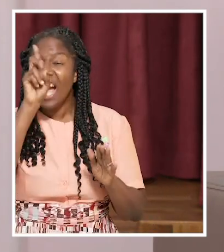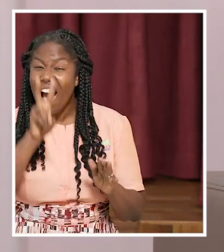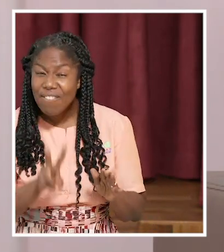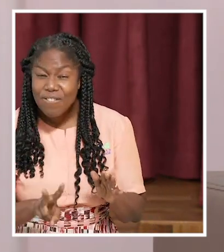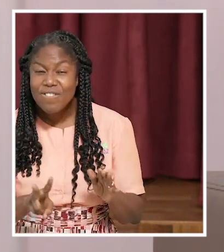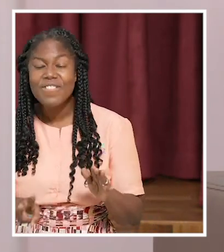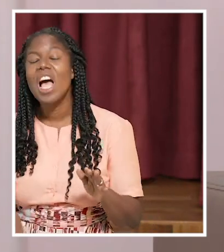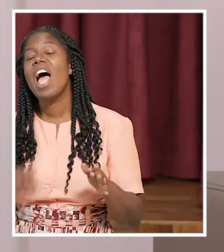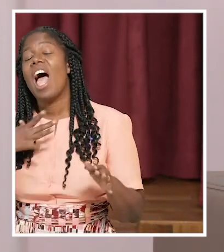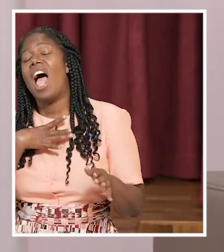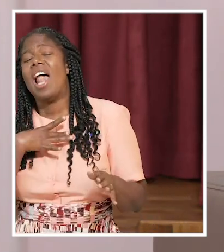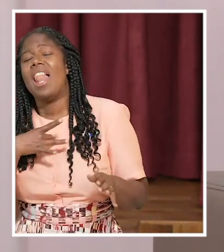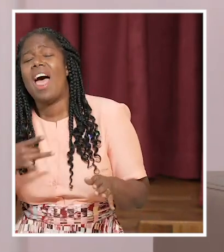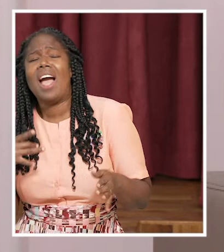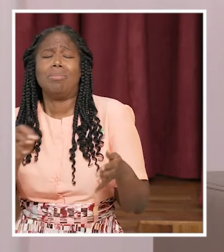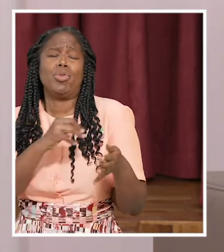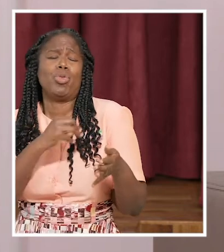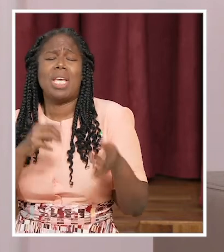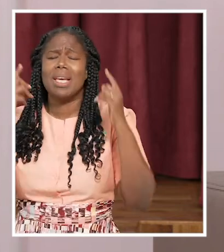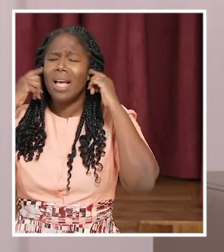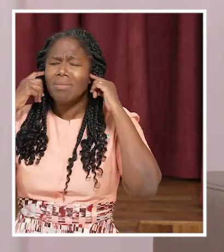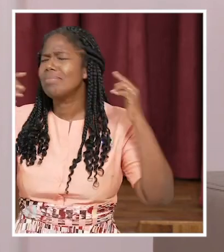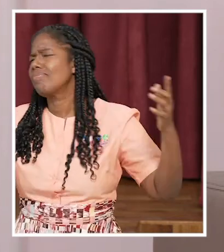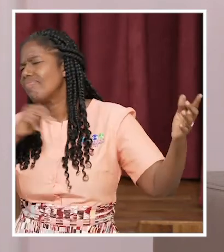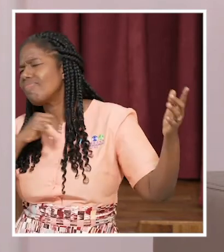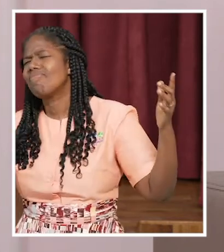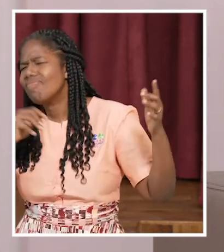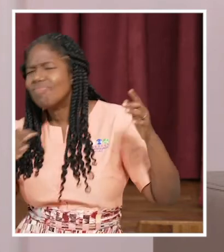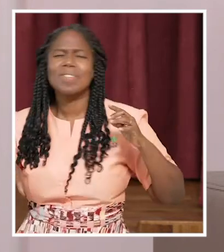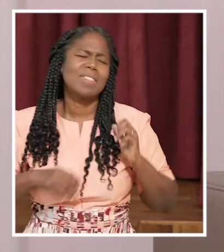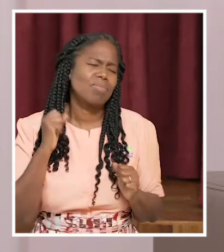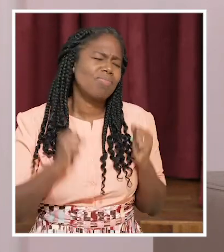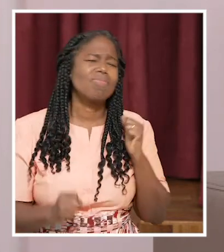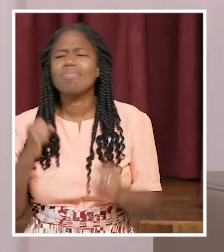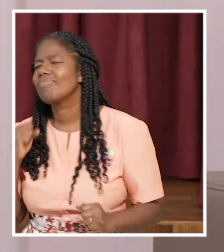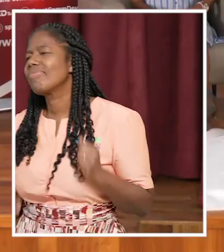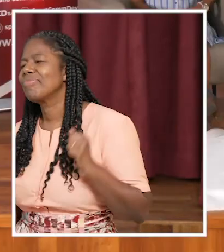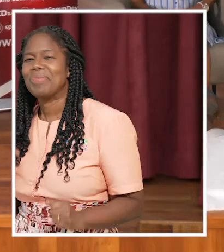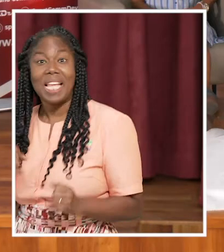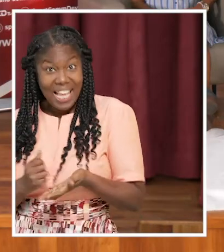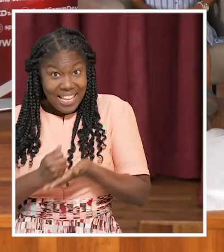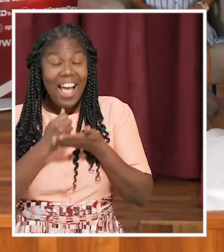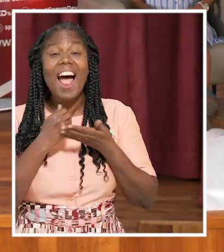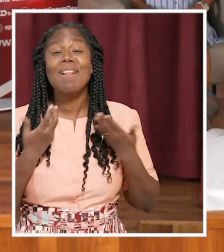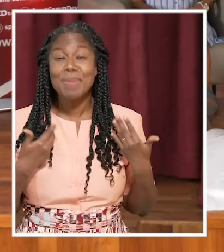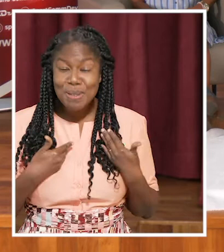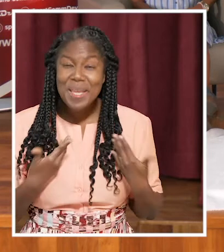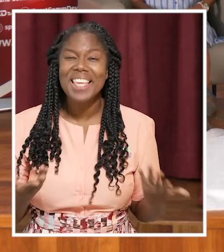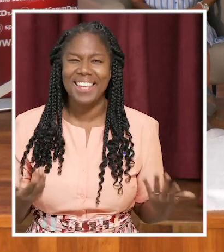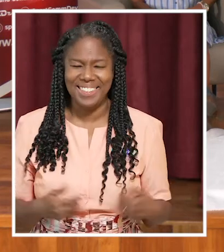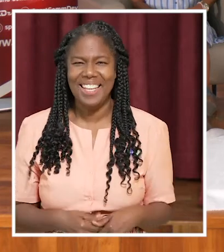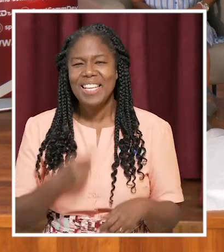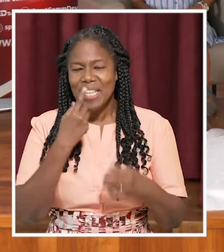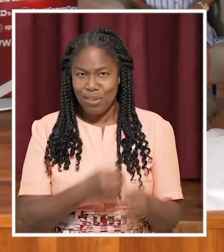home a different person. Right, and it helps with your mental. Absolutely. It definitely helps. So yes, we what have we sleep, do physically we is have important. eating